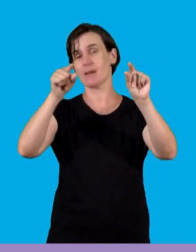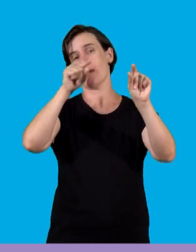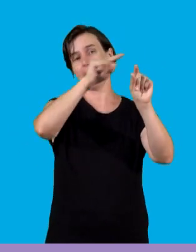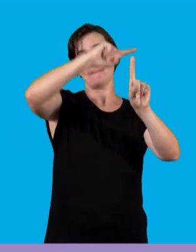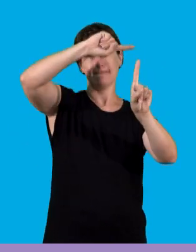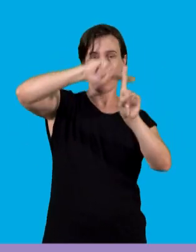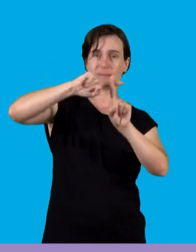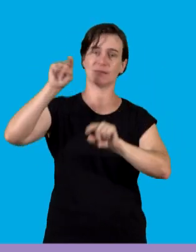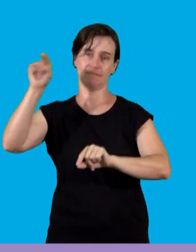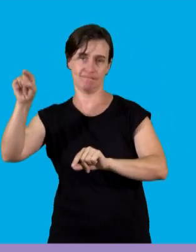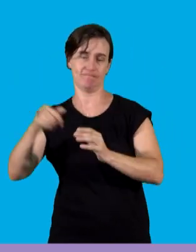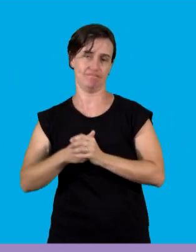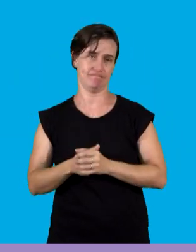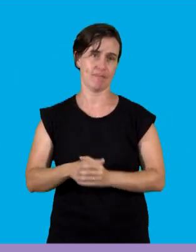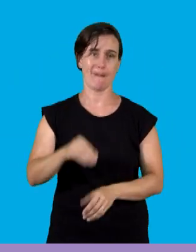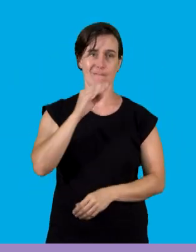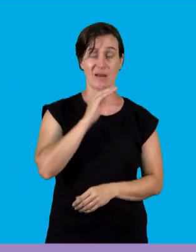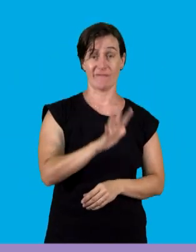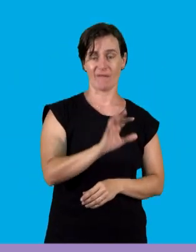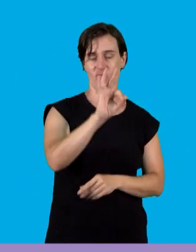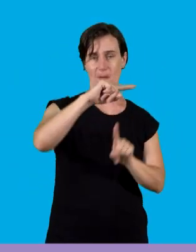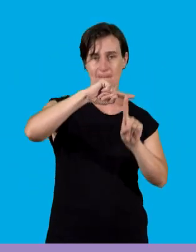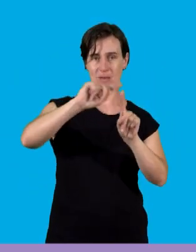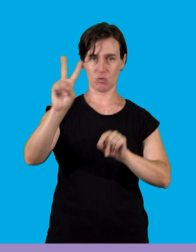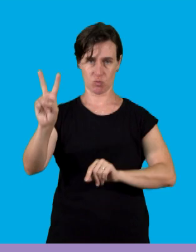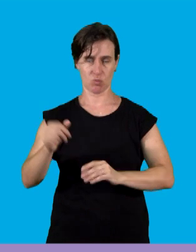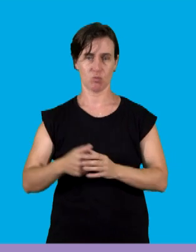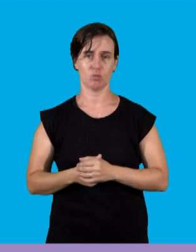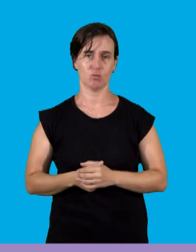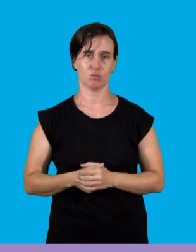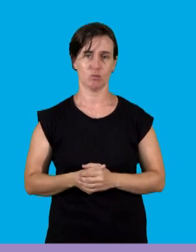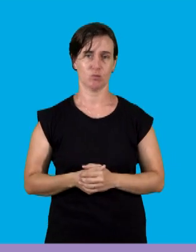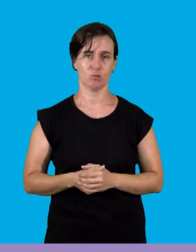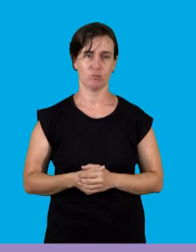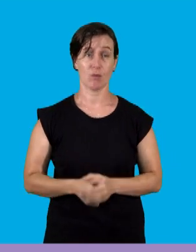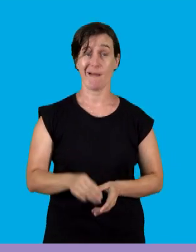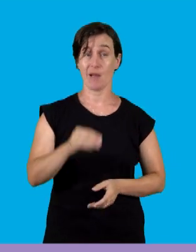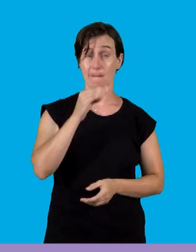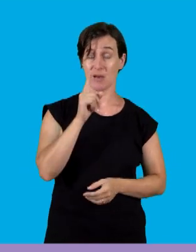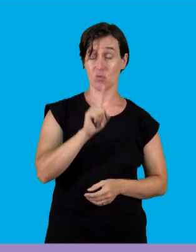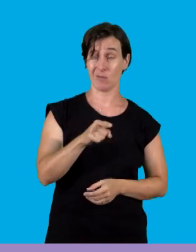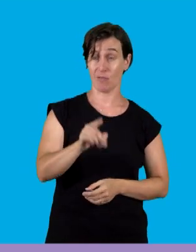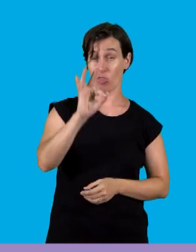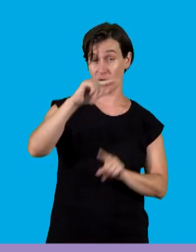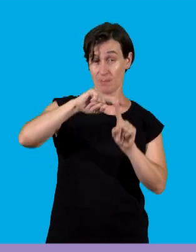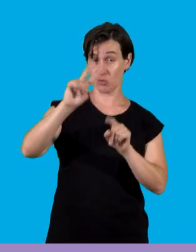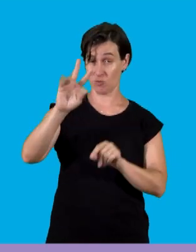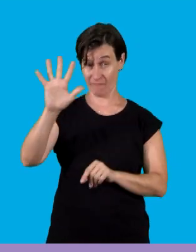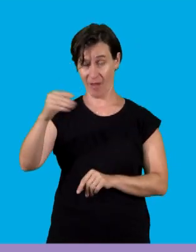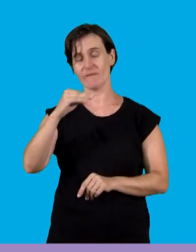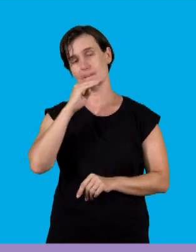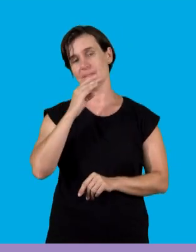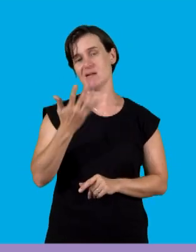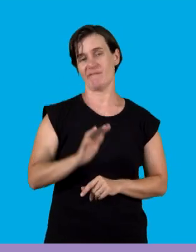are going to add the exponents 3 plus 2. Now our 3 plus 2 will give